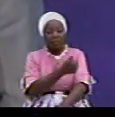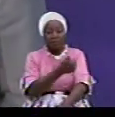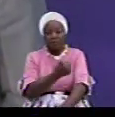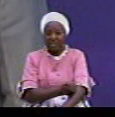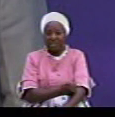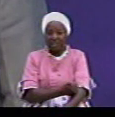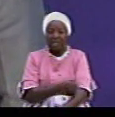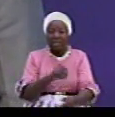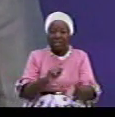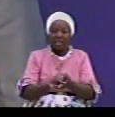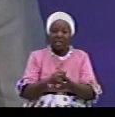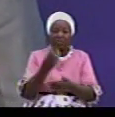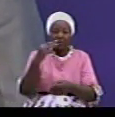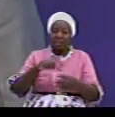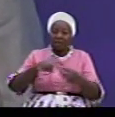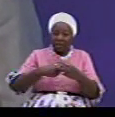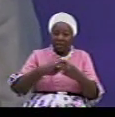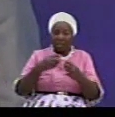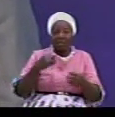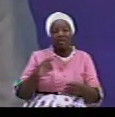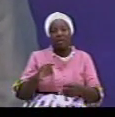the original plan,